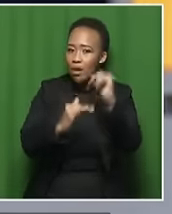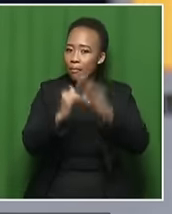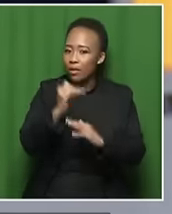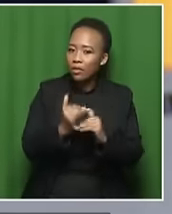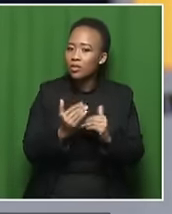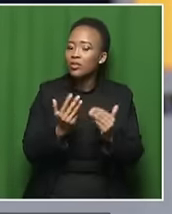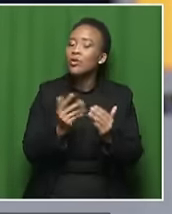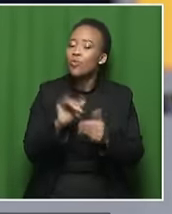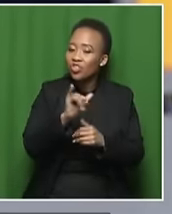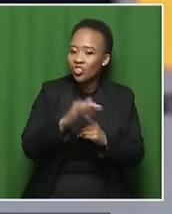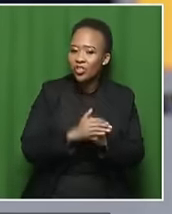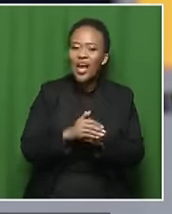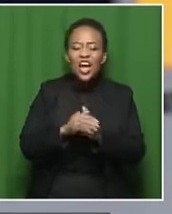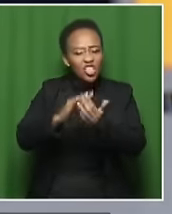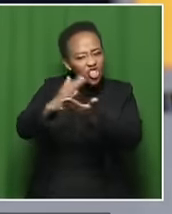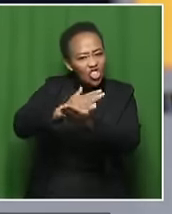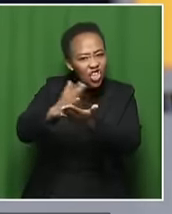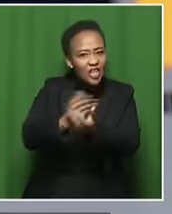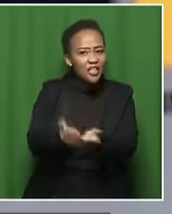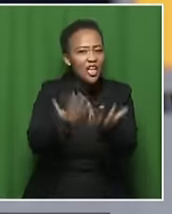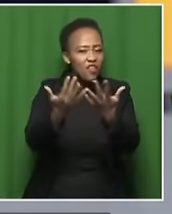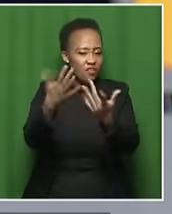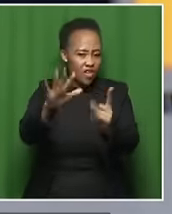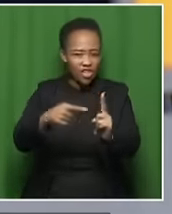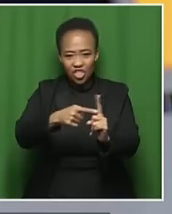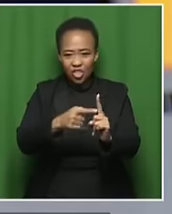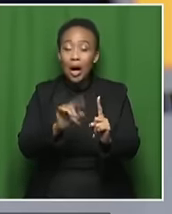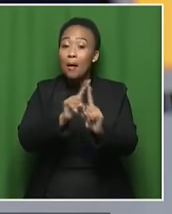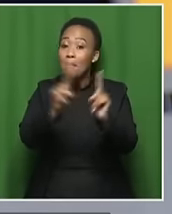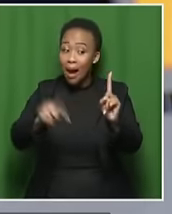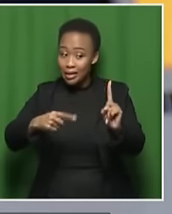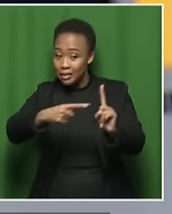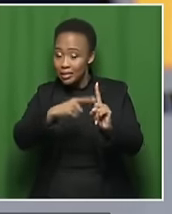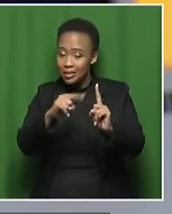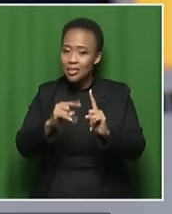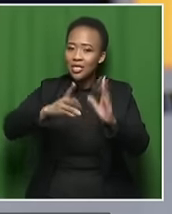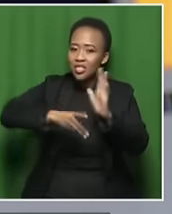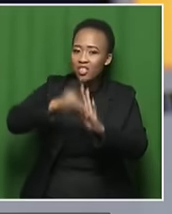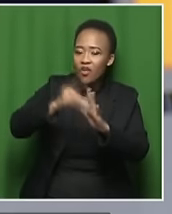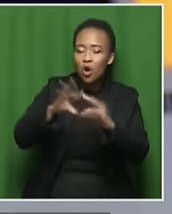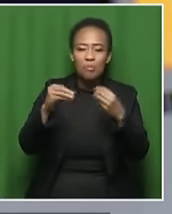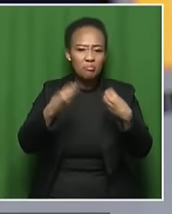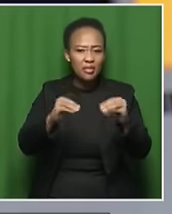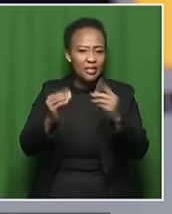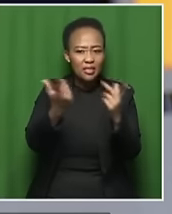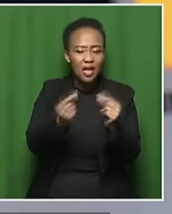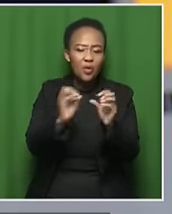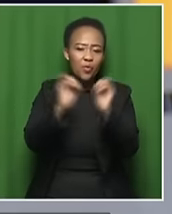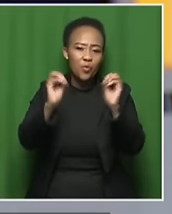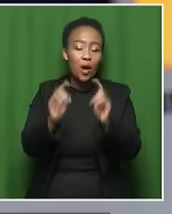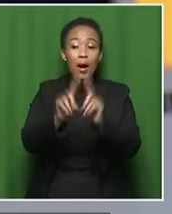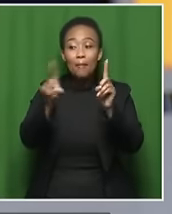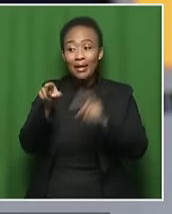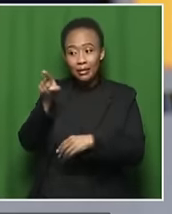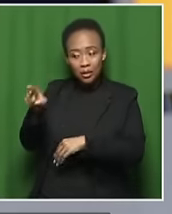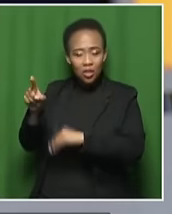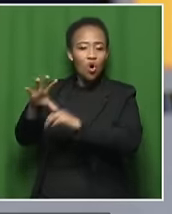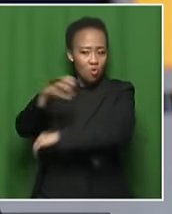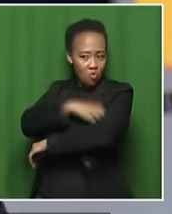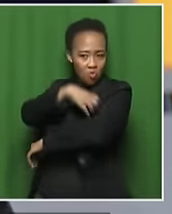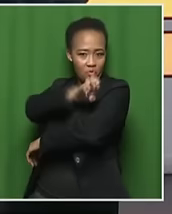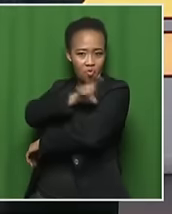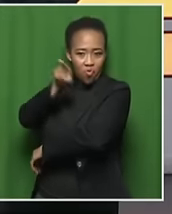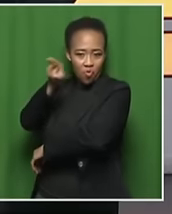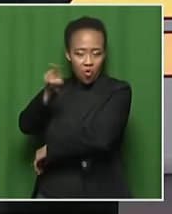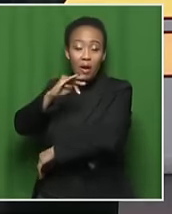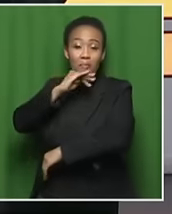ushered shares, and he has not developed any business. But when you empower SMMEs, you are empowering people who